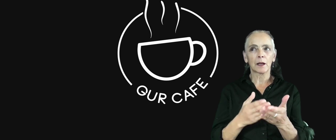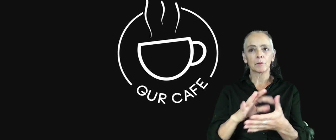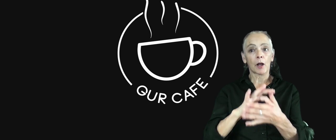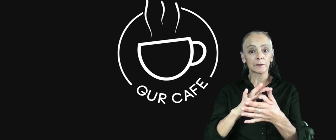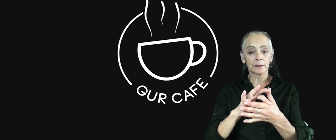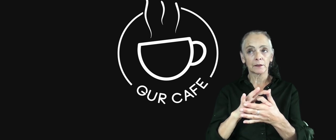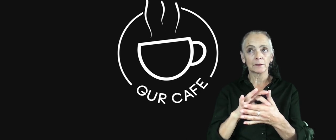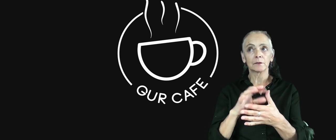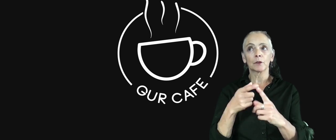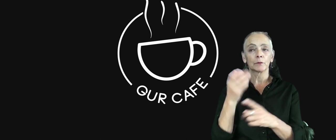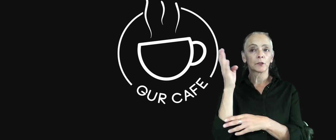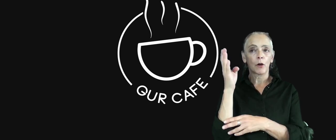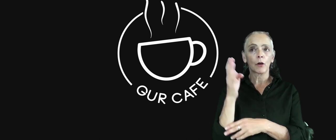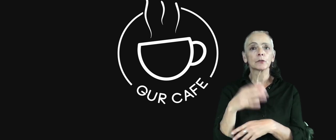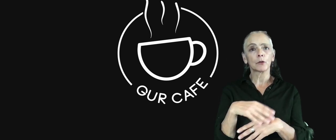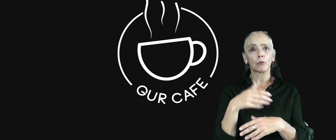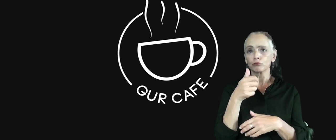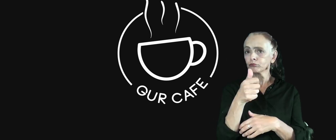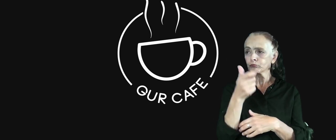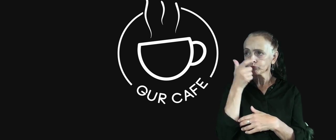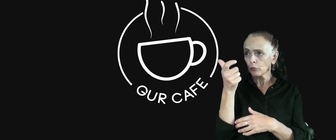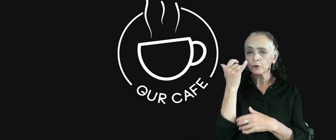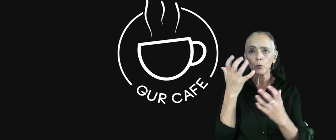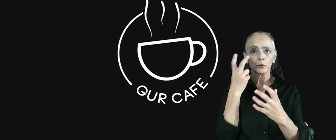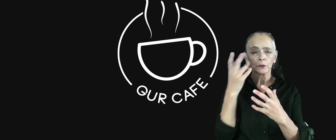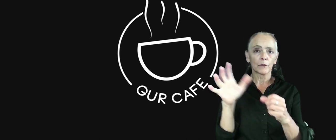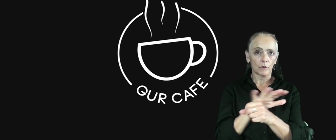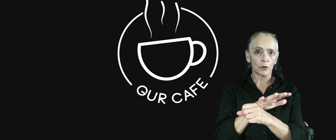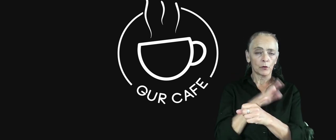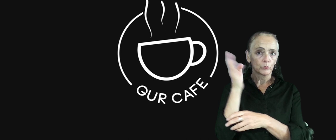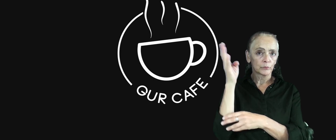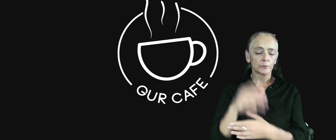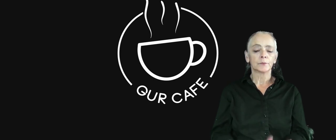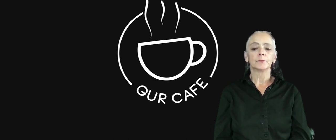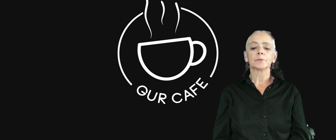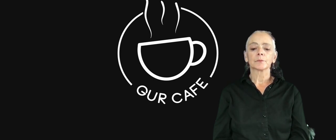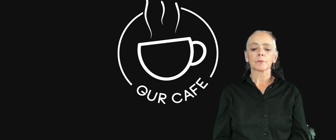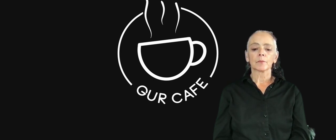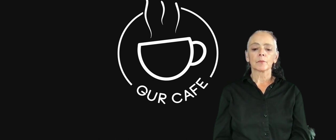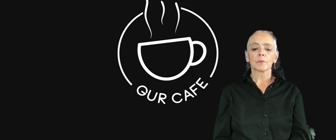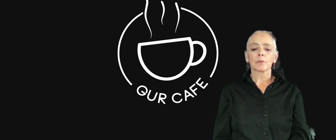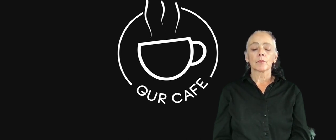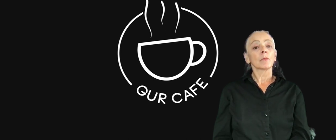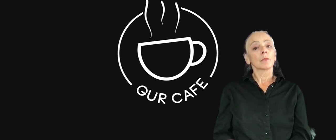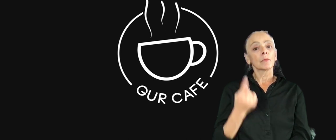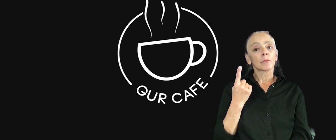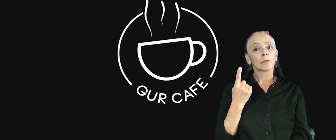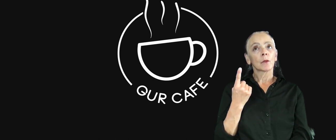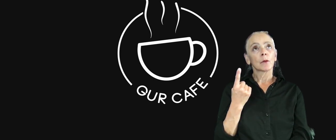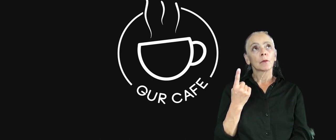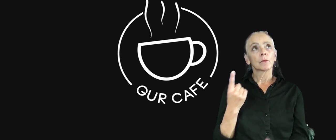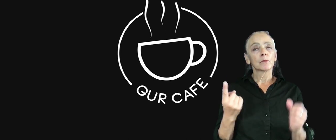go back to it if you want to have the full presentation. But yeah, one of the